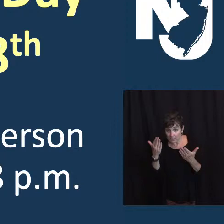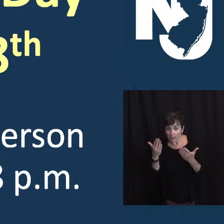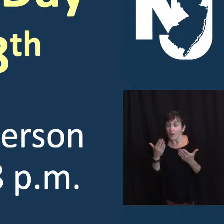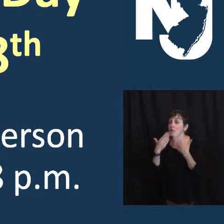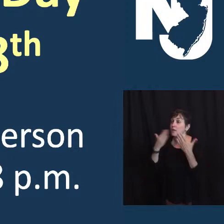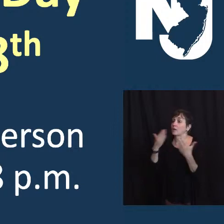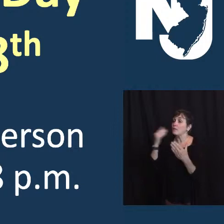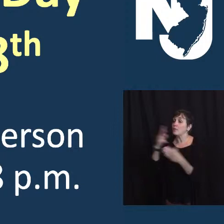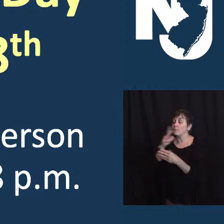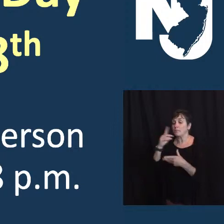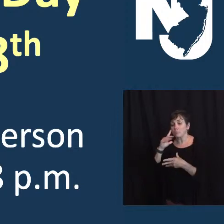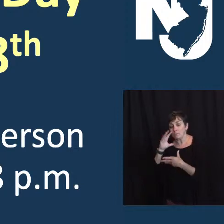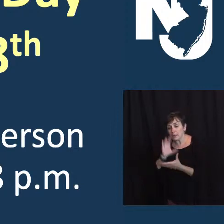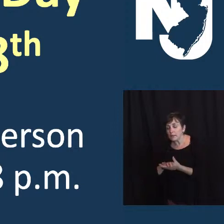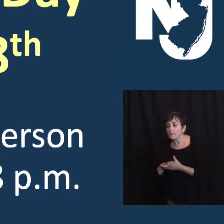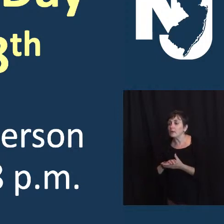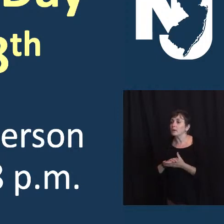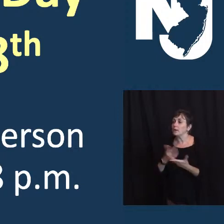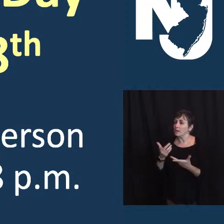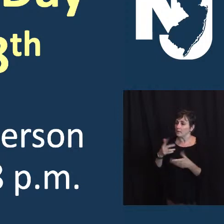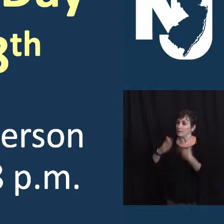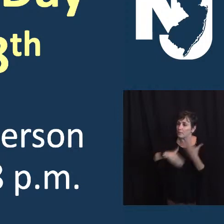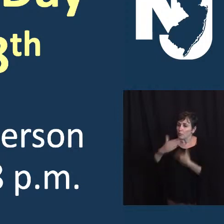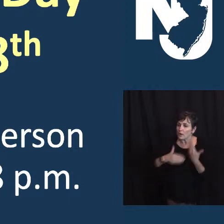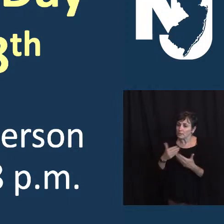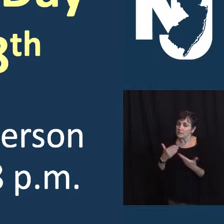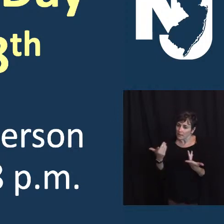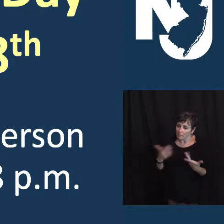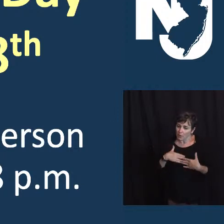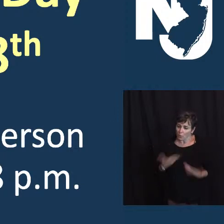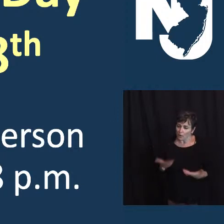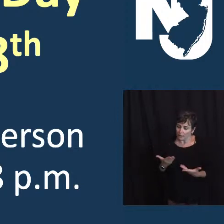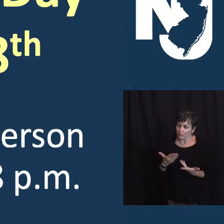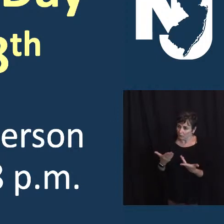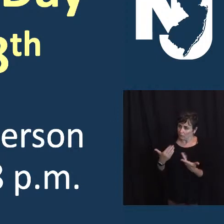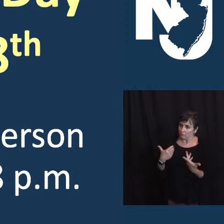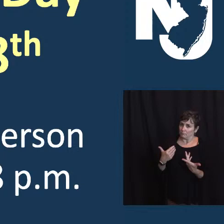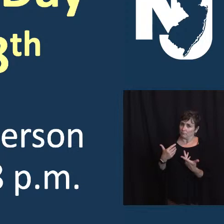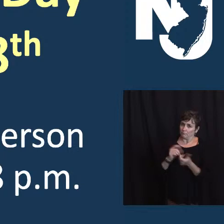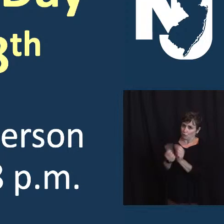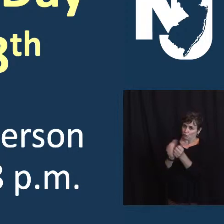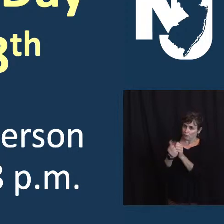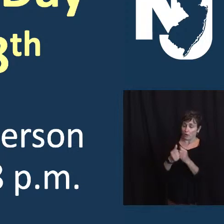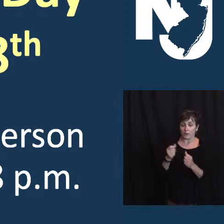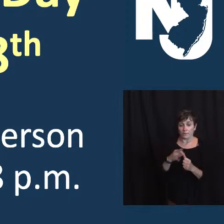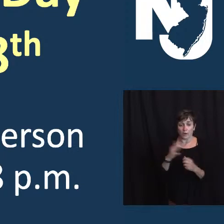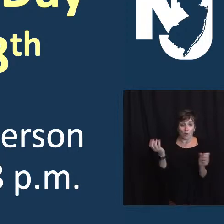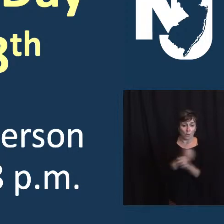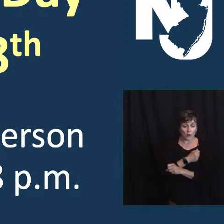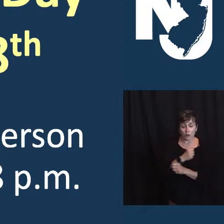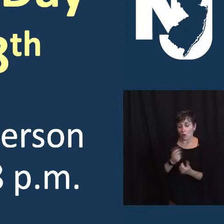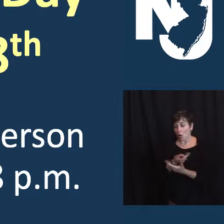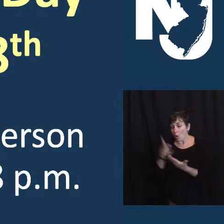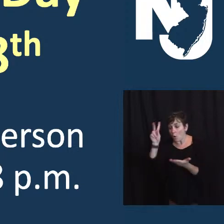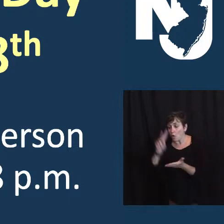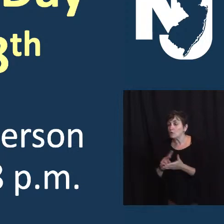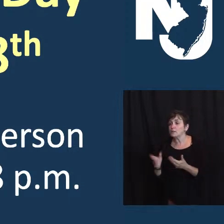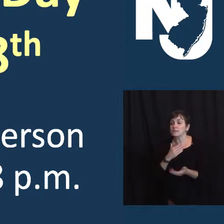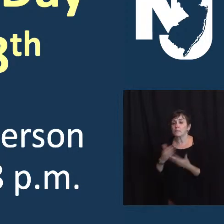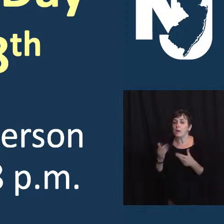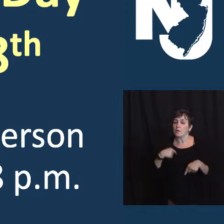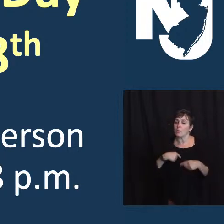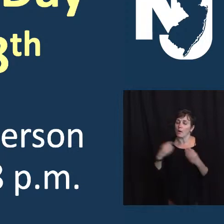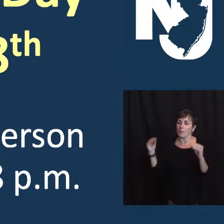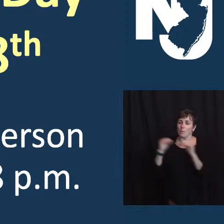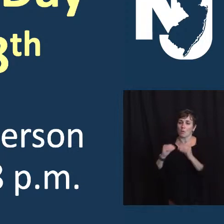process and for taking that step to put your name on the ballot. Win or lose, our democracy is stronger because you did. And to